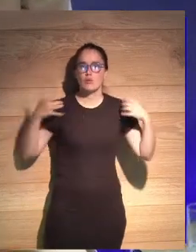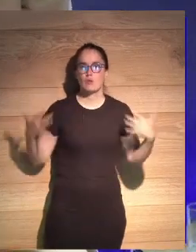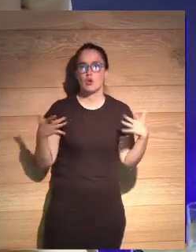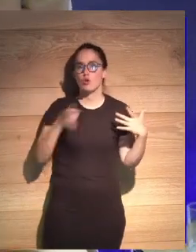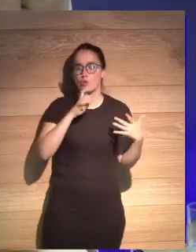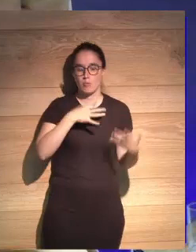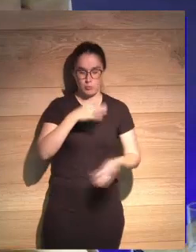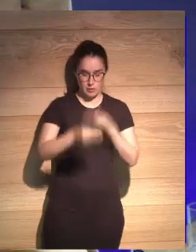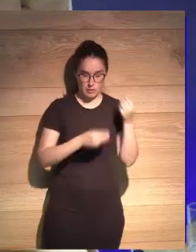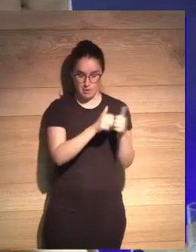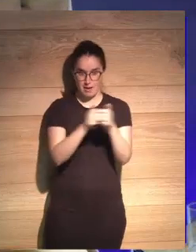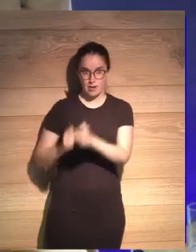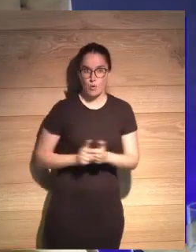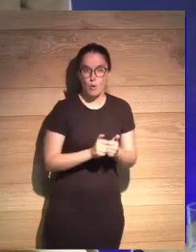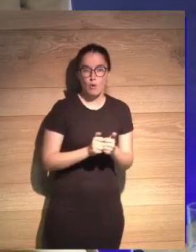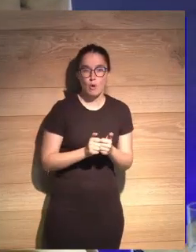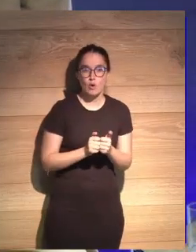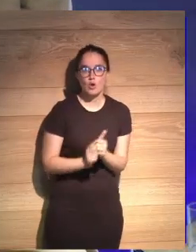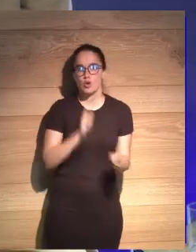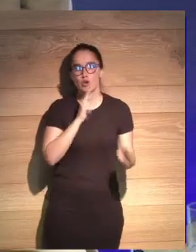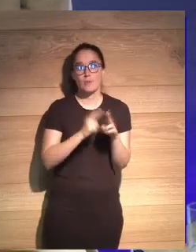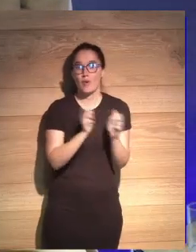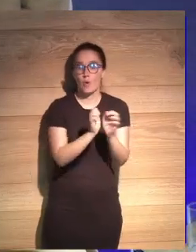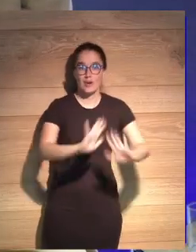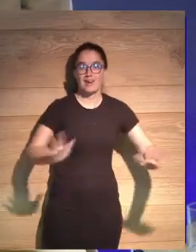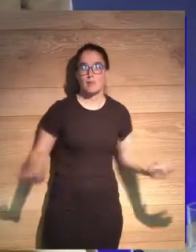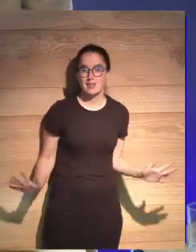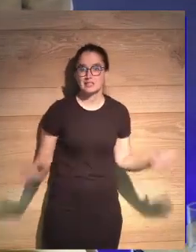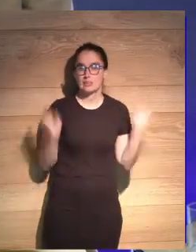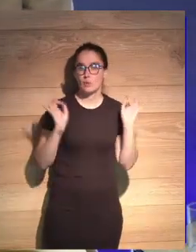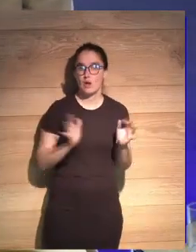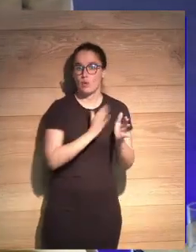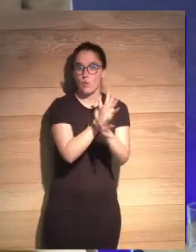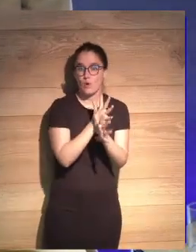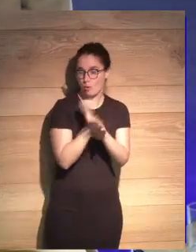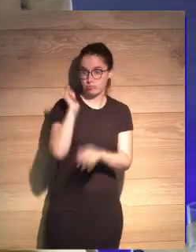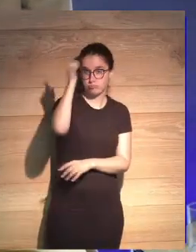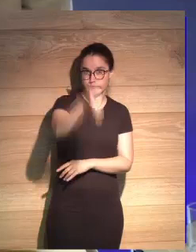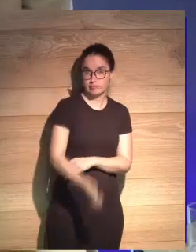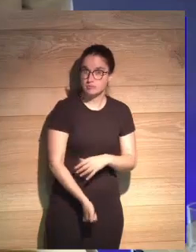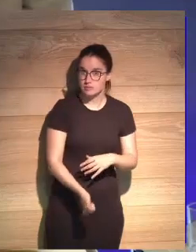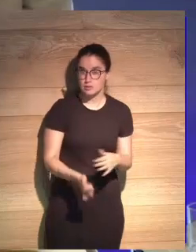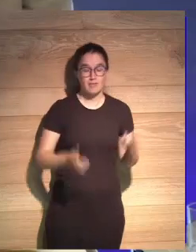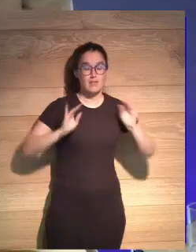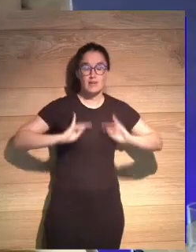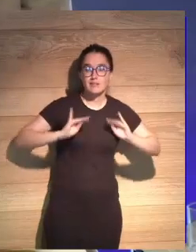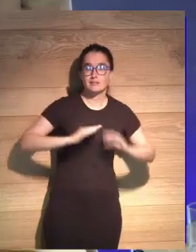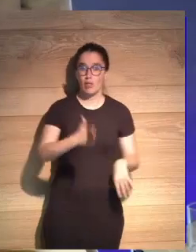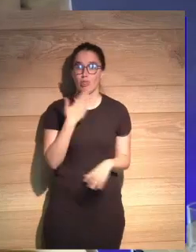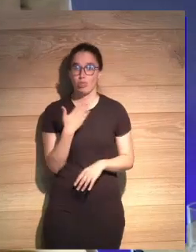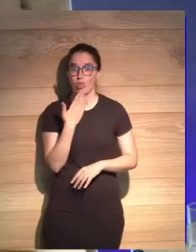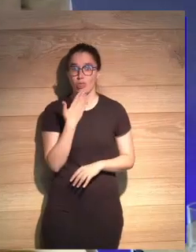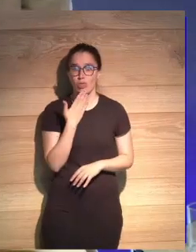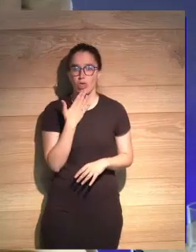you to find a way to have games stay as what we call